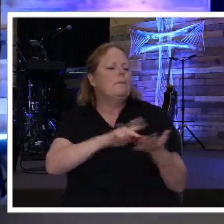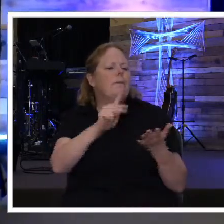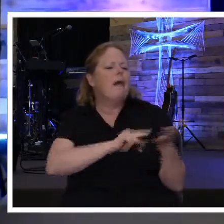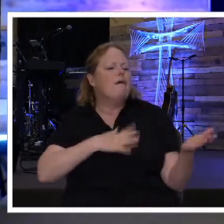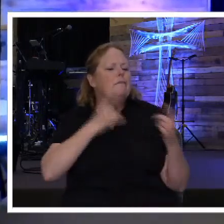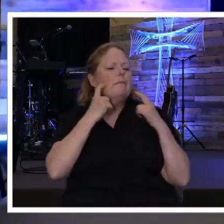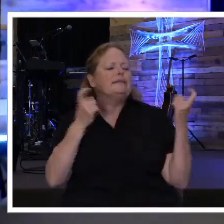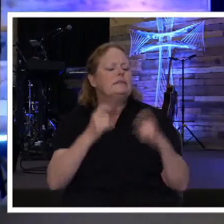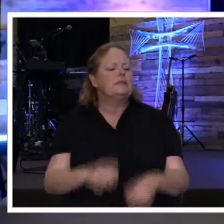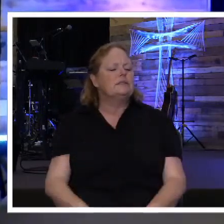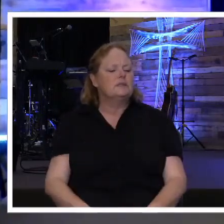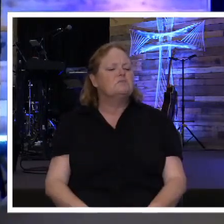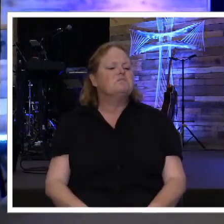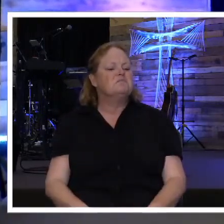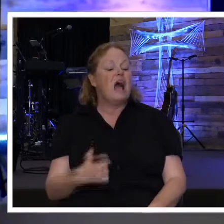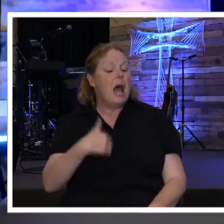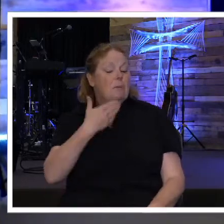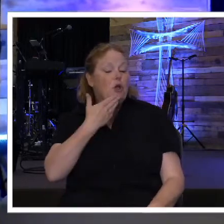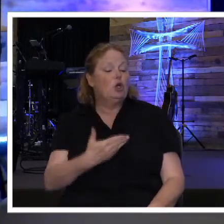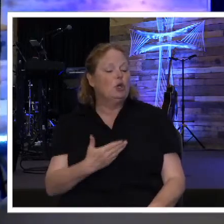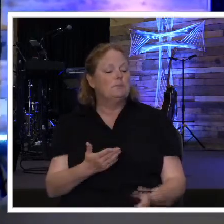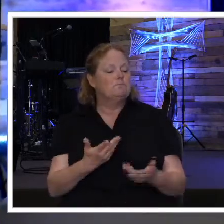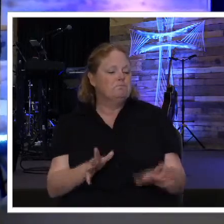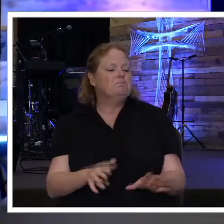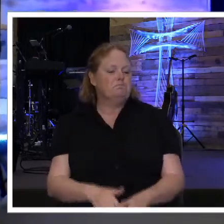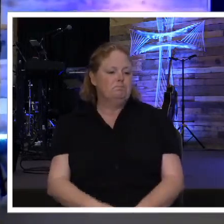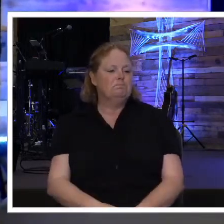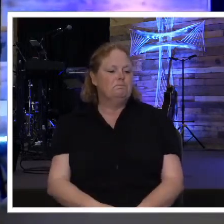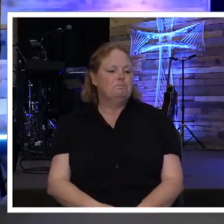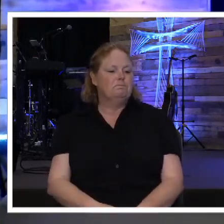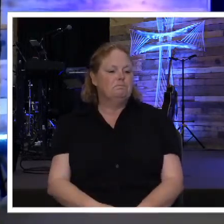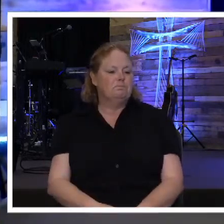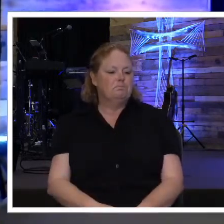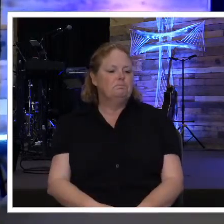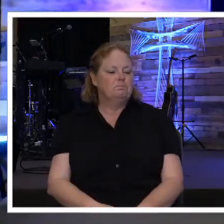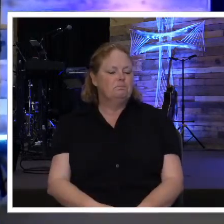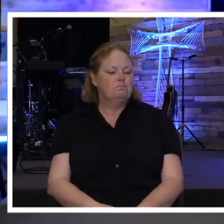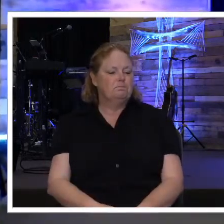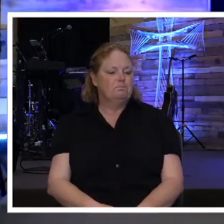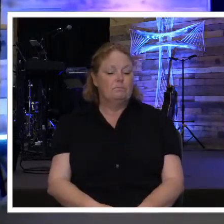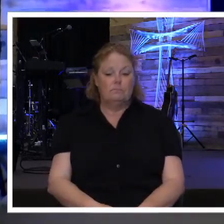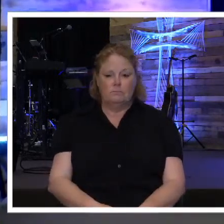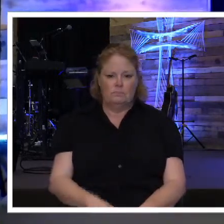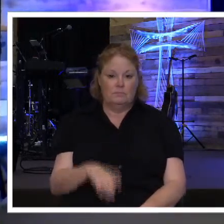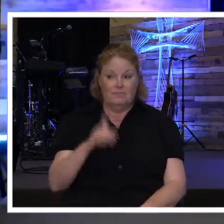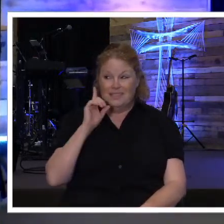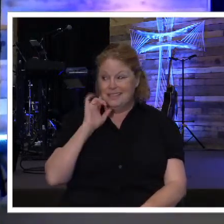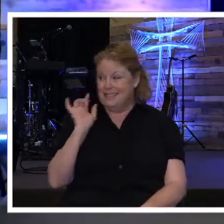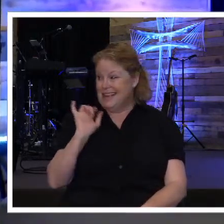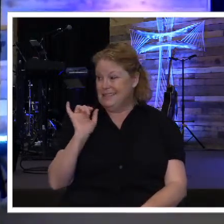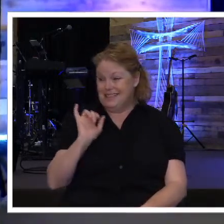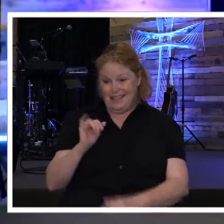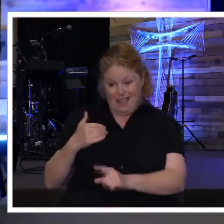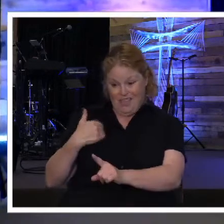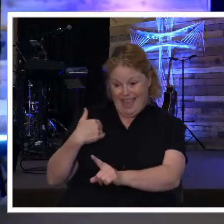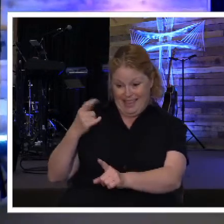sin because I'm good. I'm good." Sounds just like that rich young ruler. In fact,